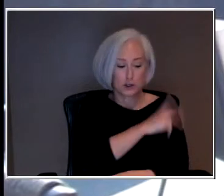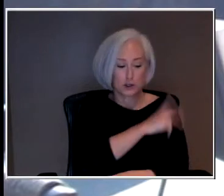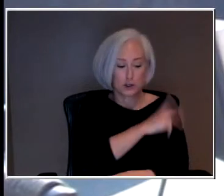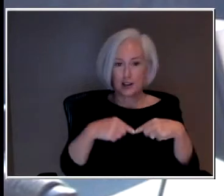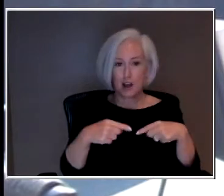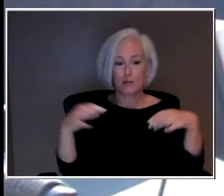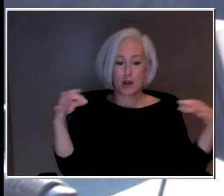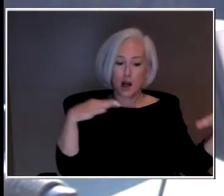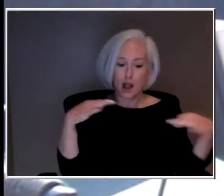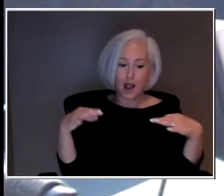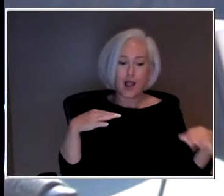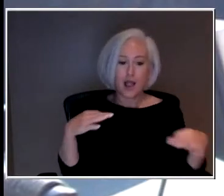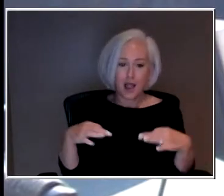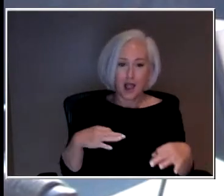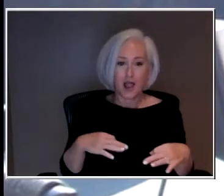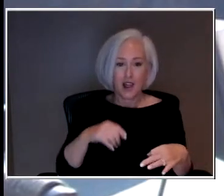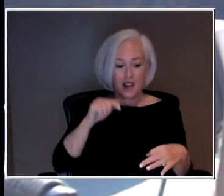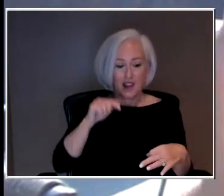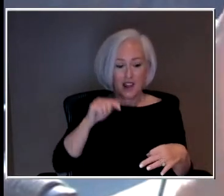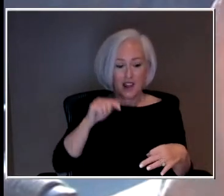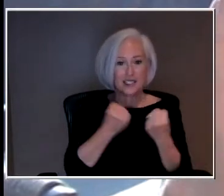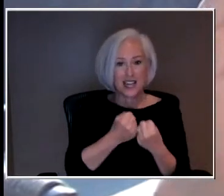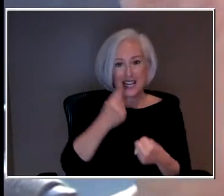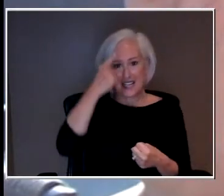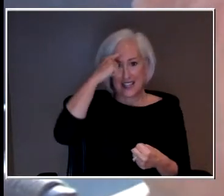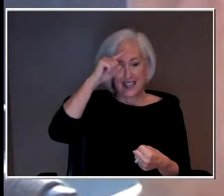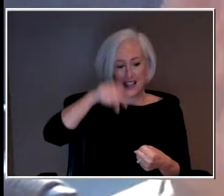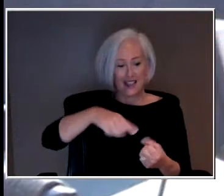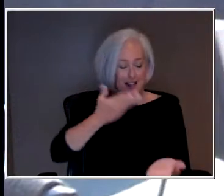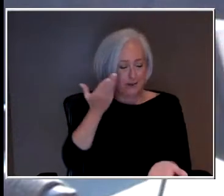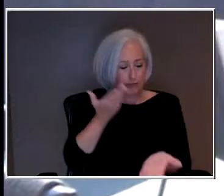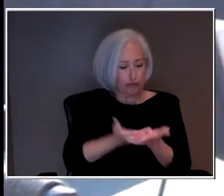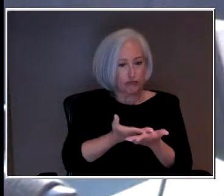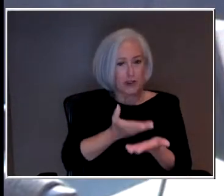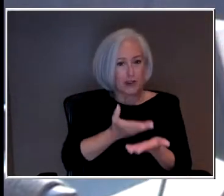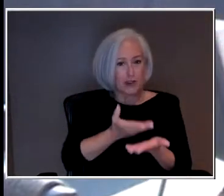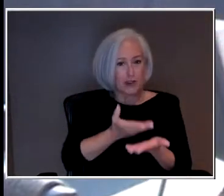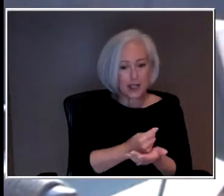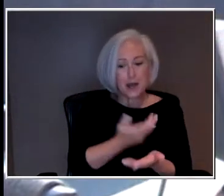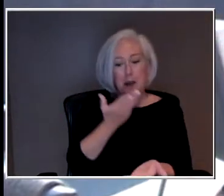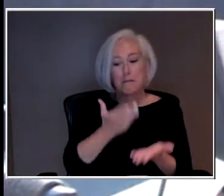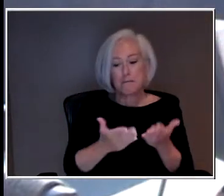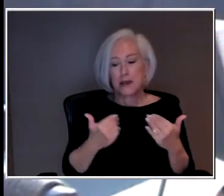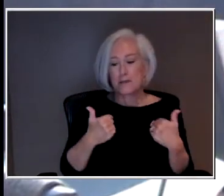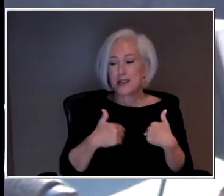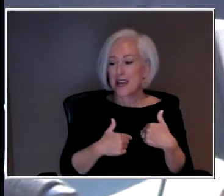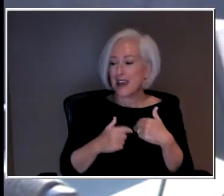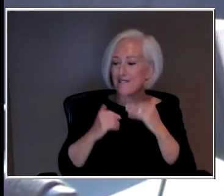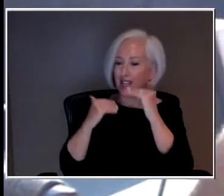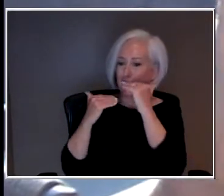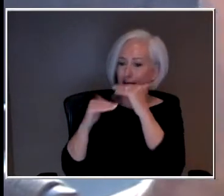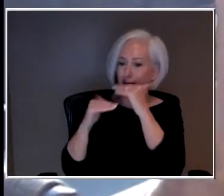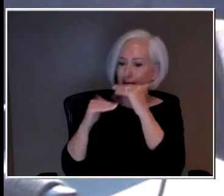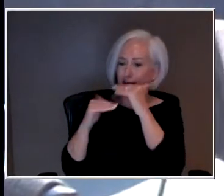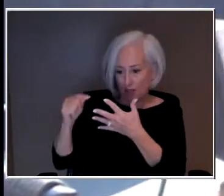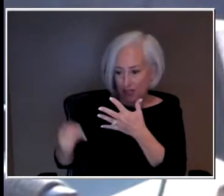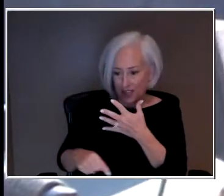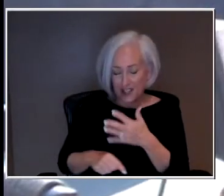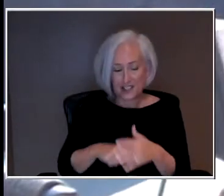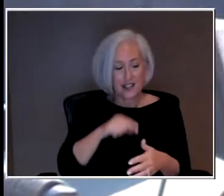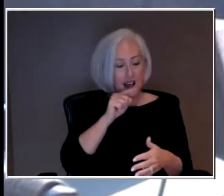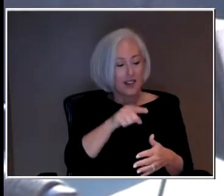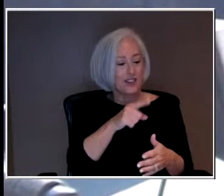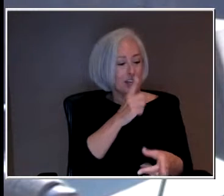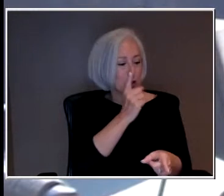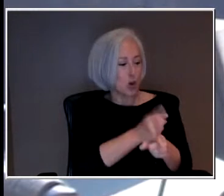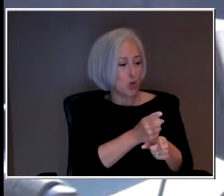this society thinks that this is a legitimate therapy. They do think there's these limitations, A, B, and C. These are the right patients to put it in. These are the wrong patients to